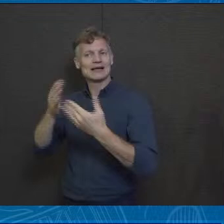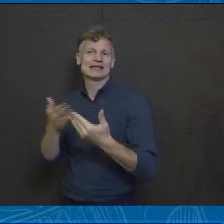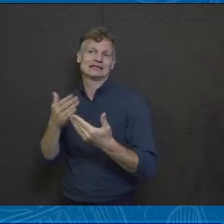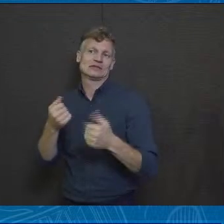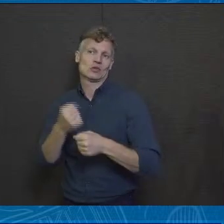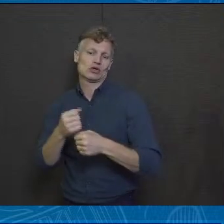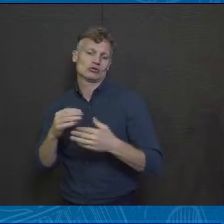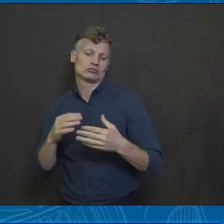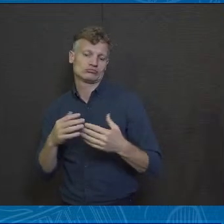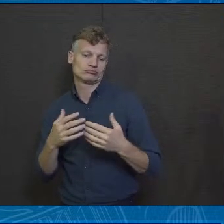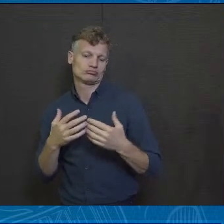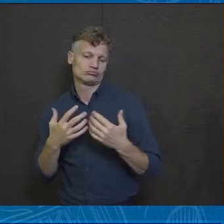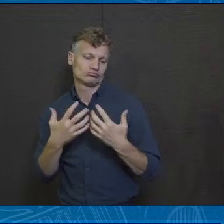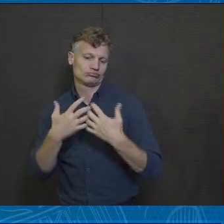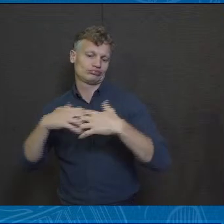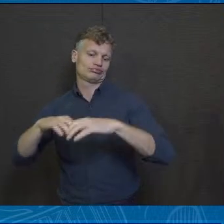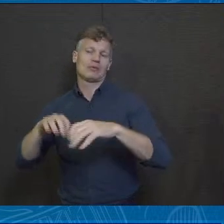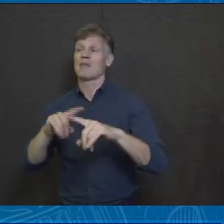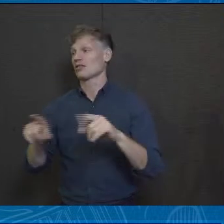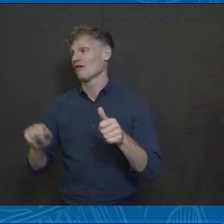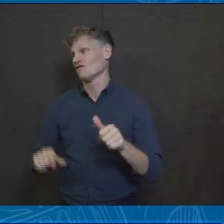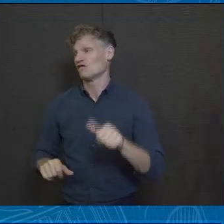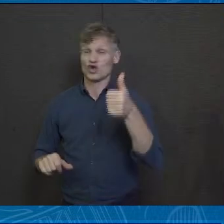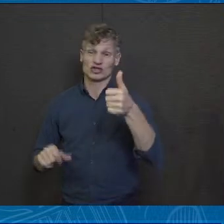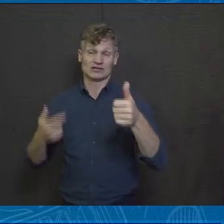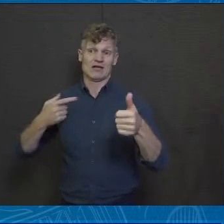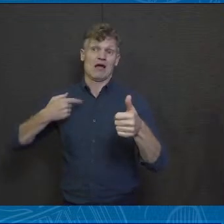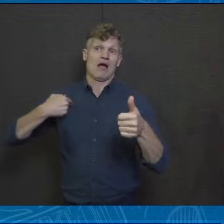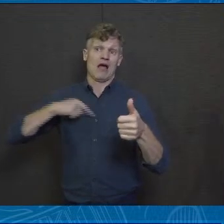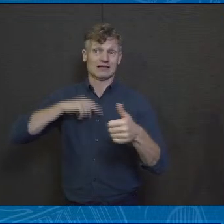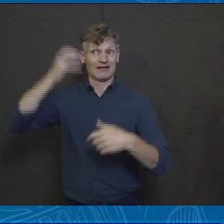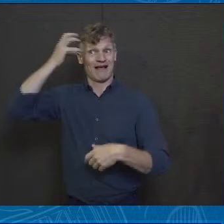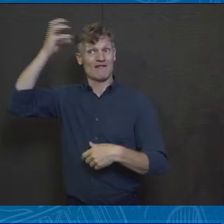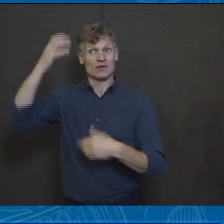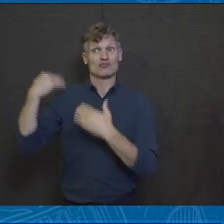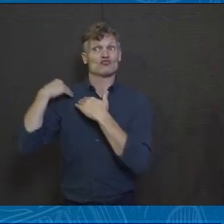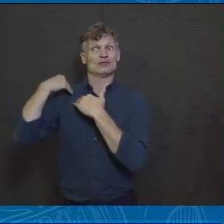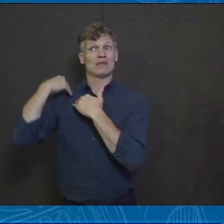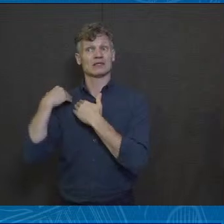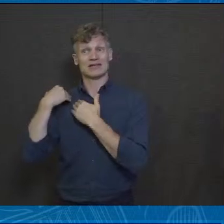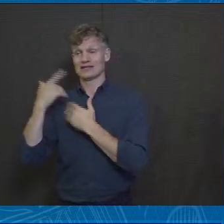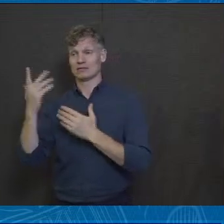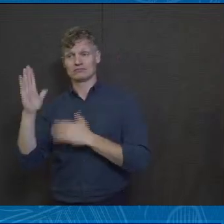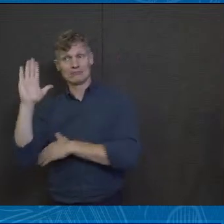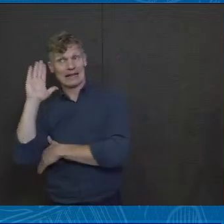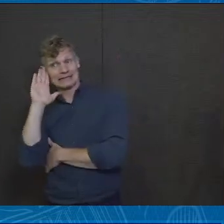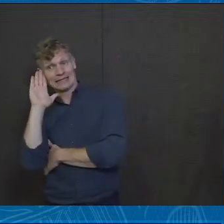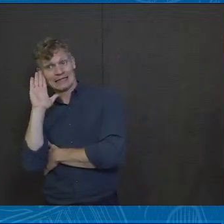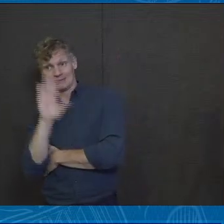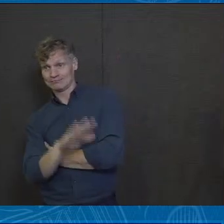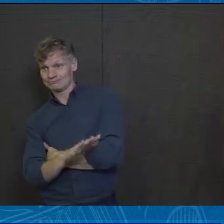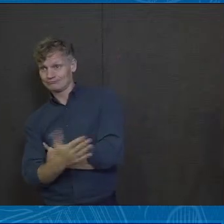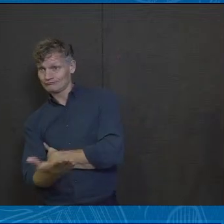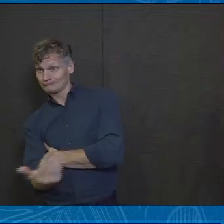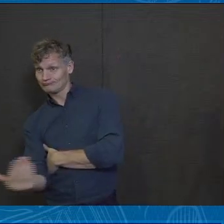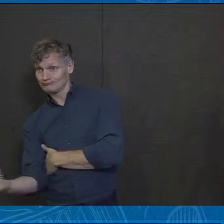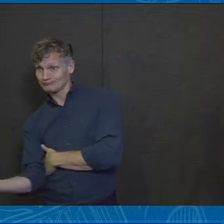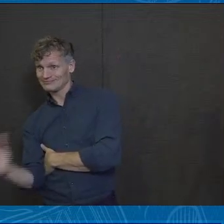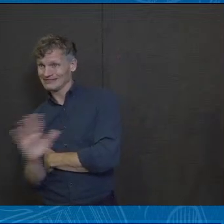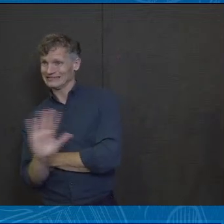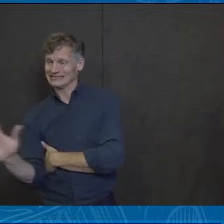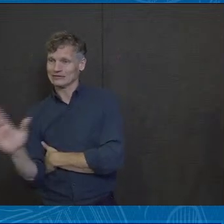listen more and talk less, and then proof to this